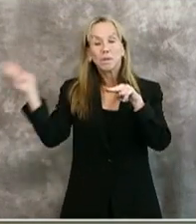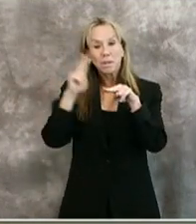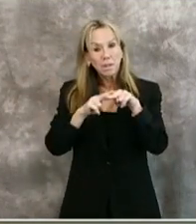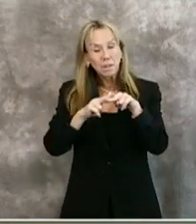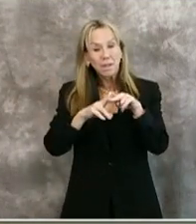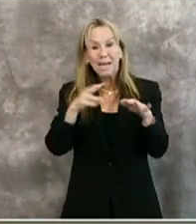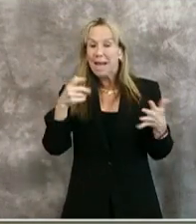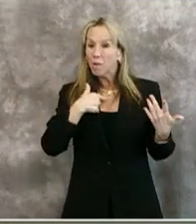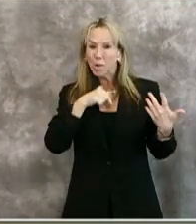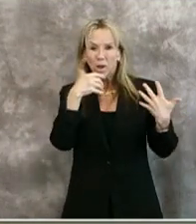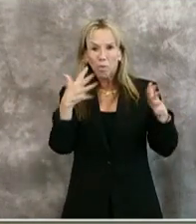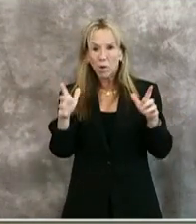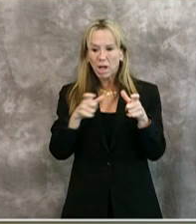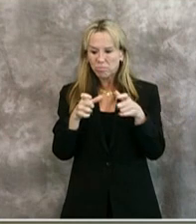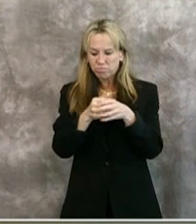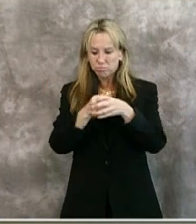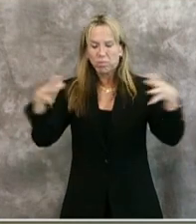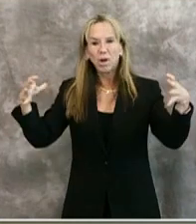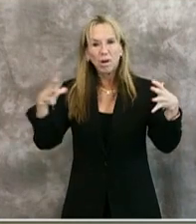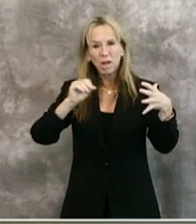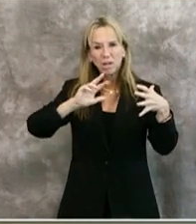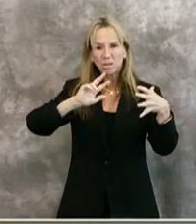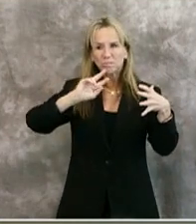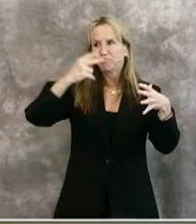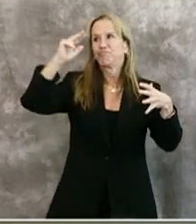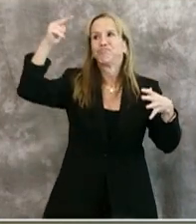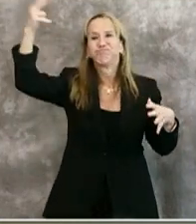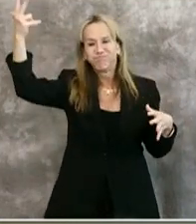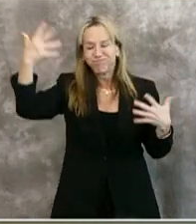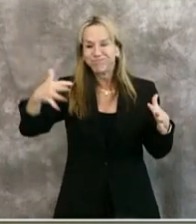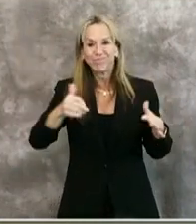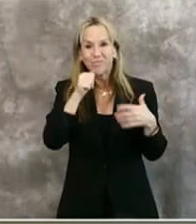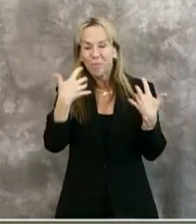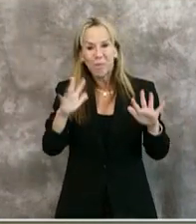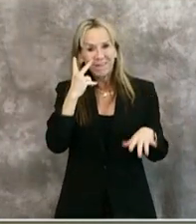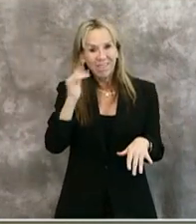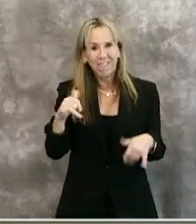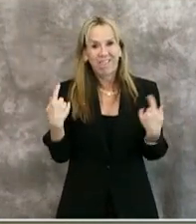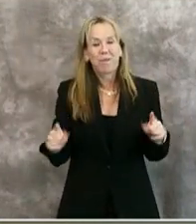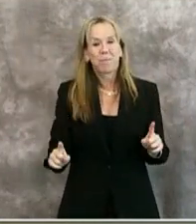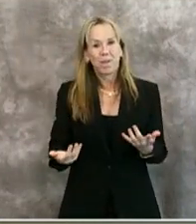and exponential growth is certainly